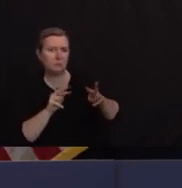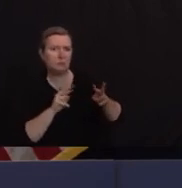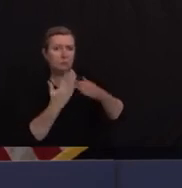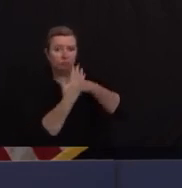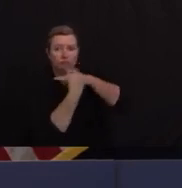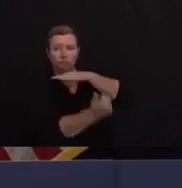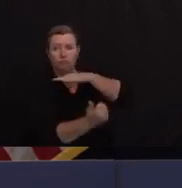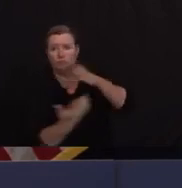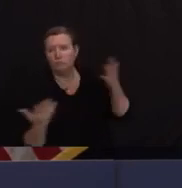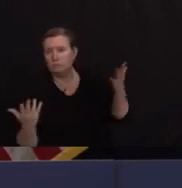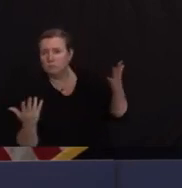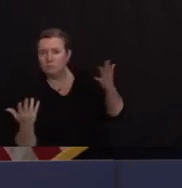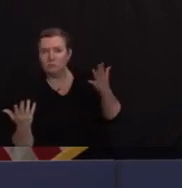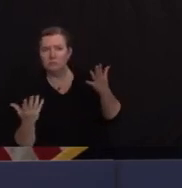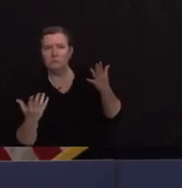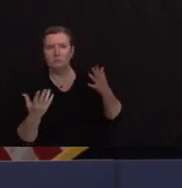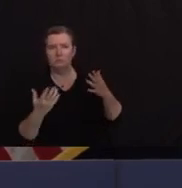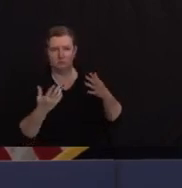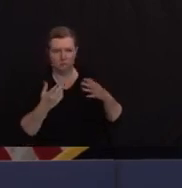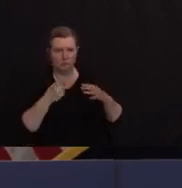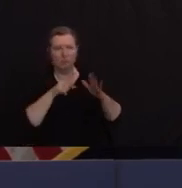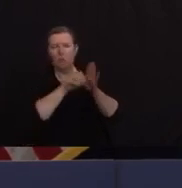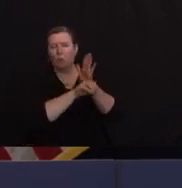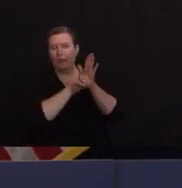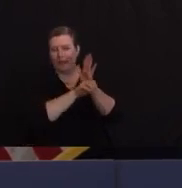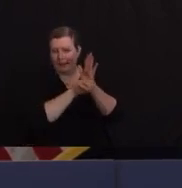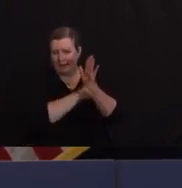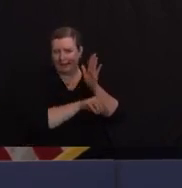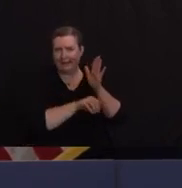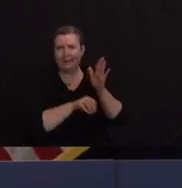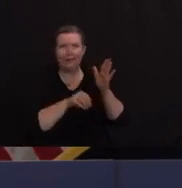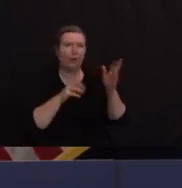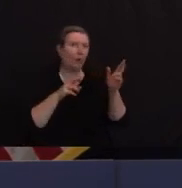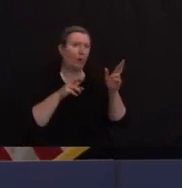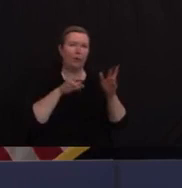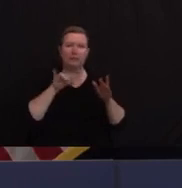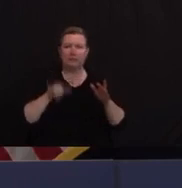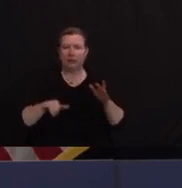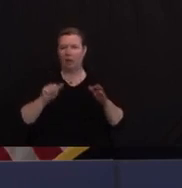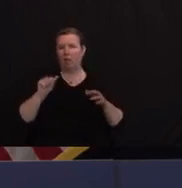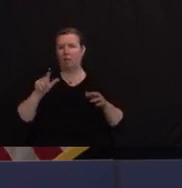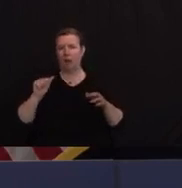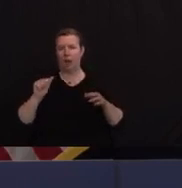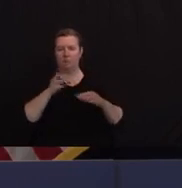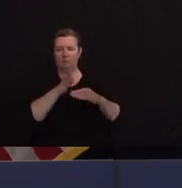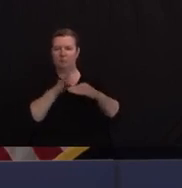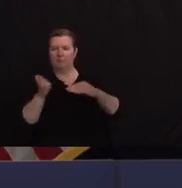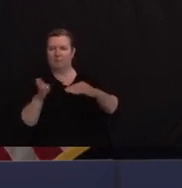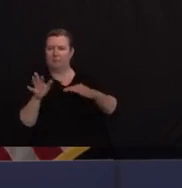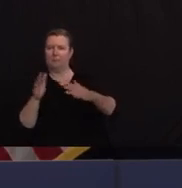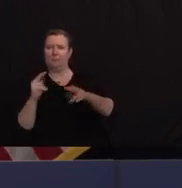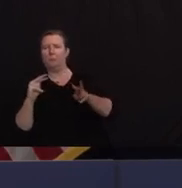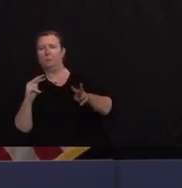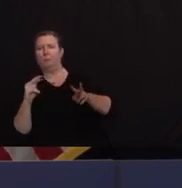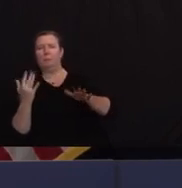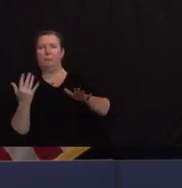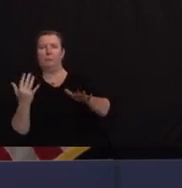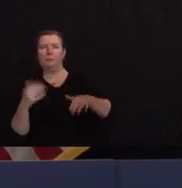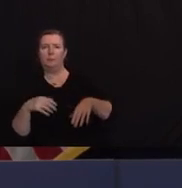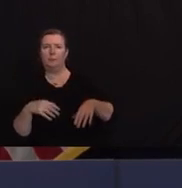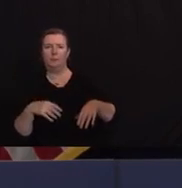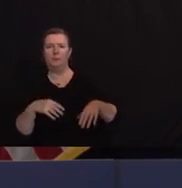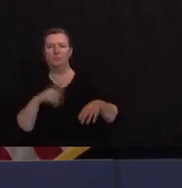going to deploy to New Orleans or are going to assist in-state because of the amount of rain that's expected still in the state of